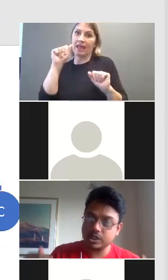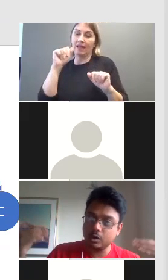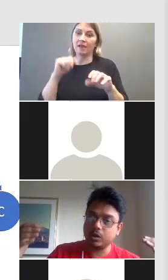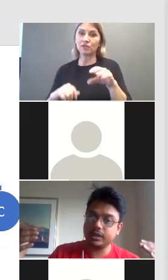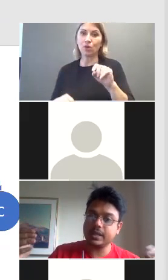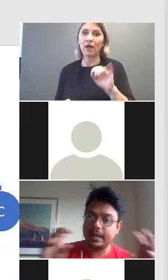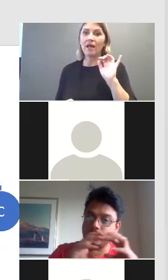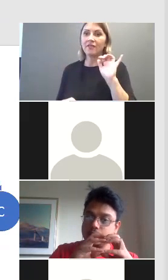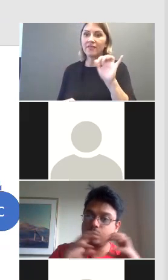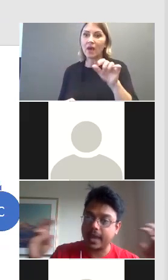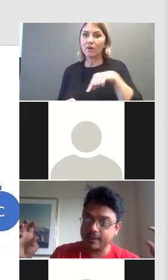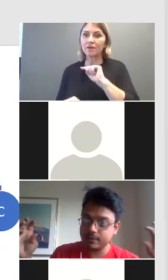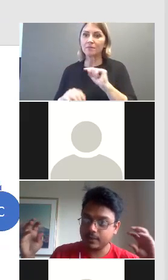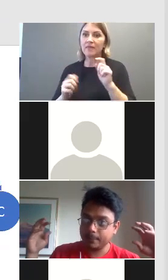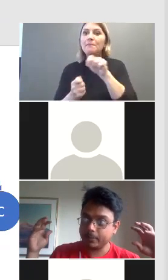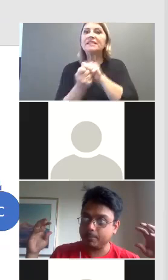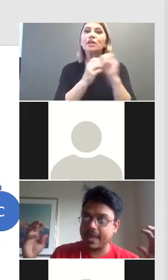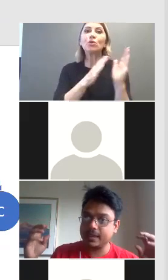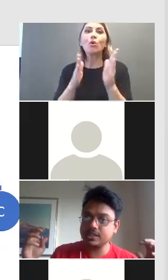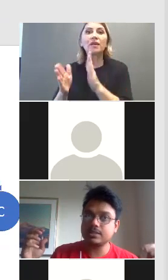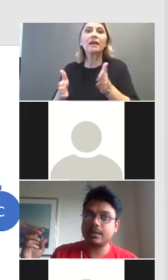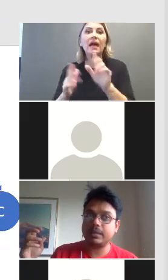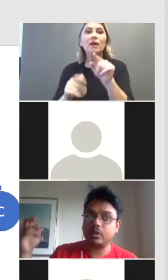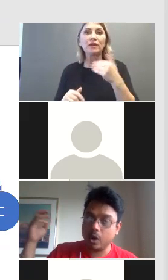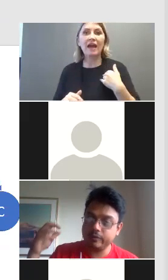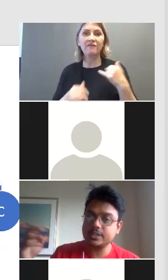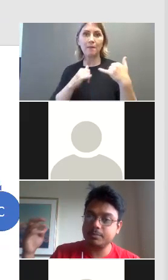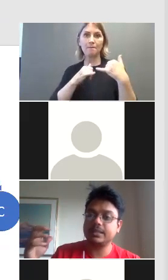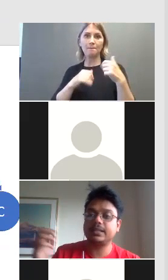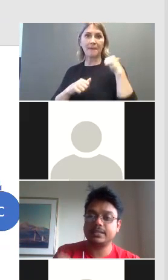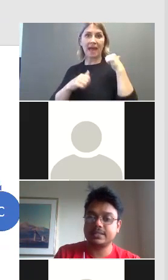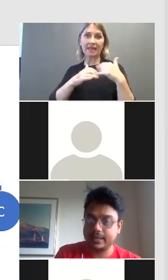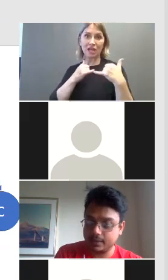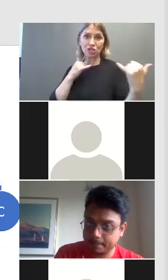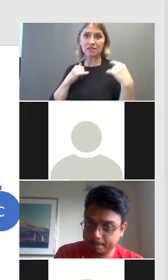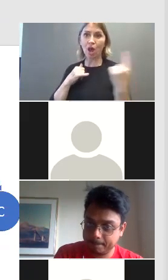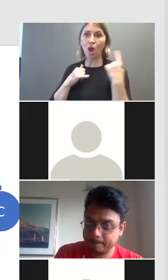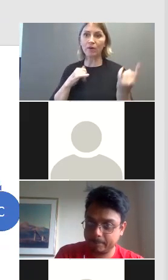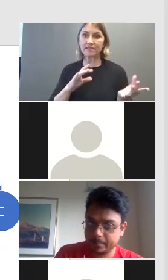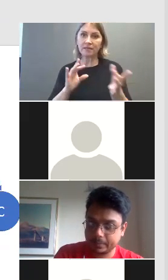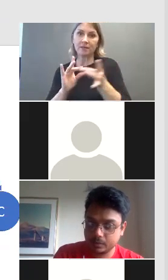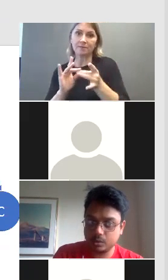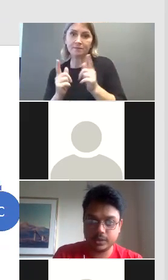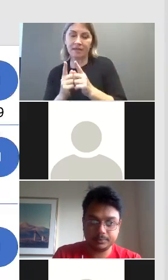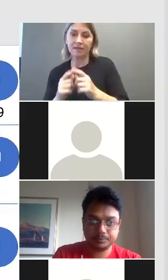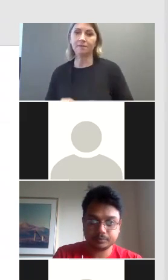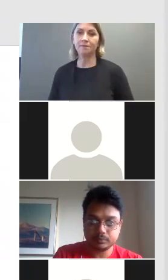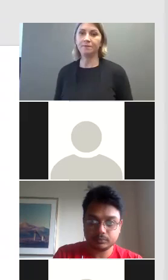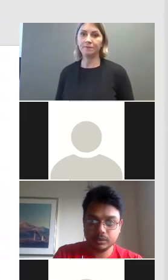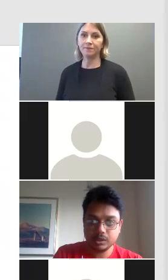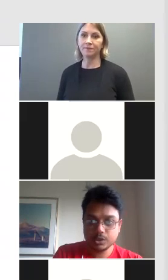This topological ordering allows you to have back edges that always mean that there is a cycle.